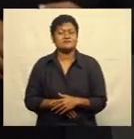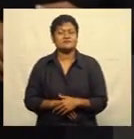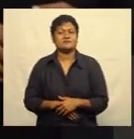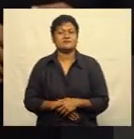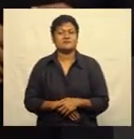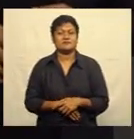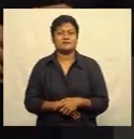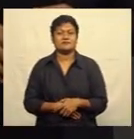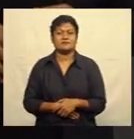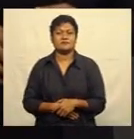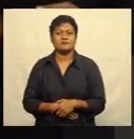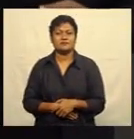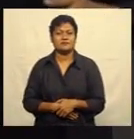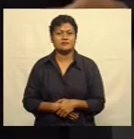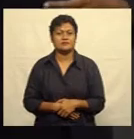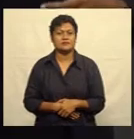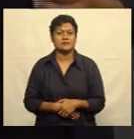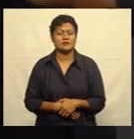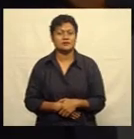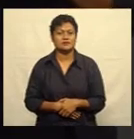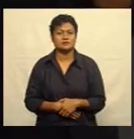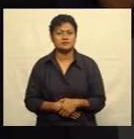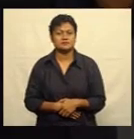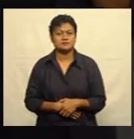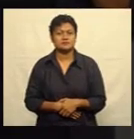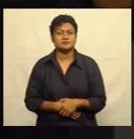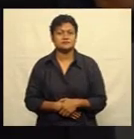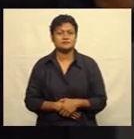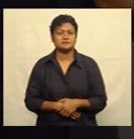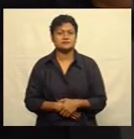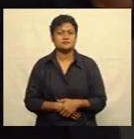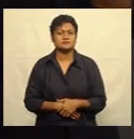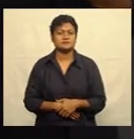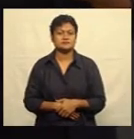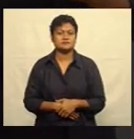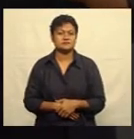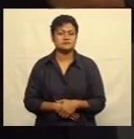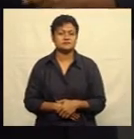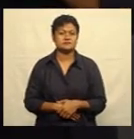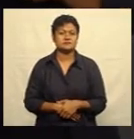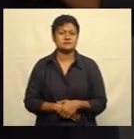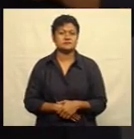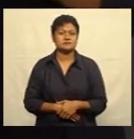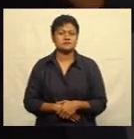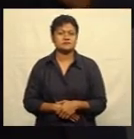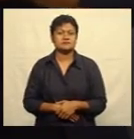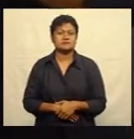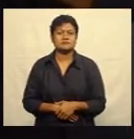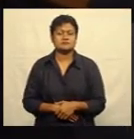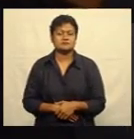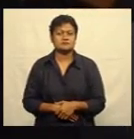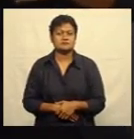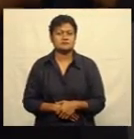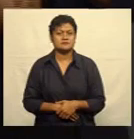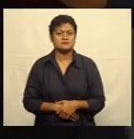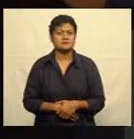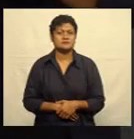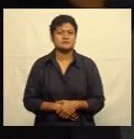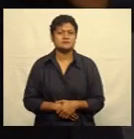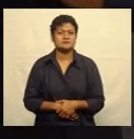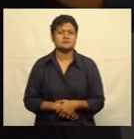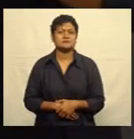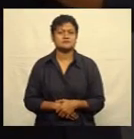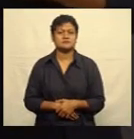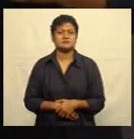they spoke to the people they tested, they were able to find out more and more, and the denominator kept changing over